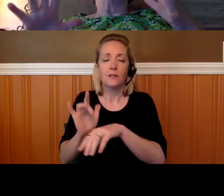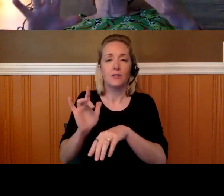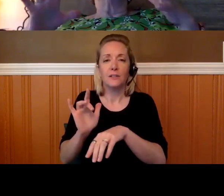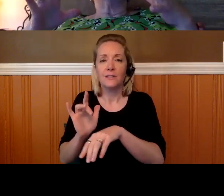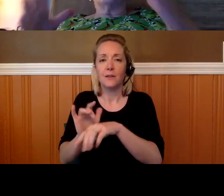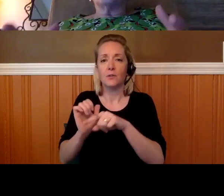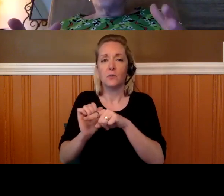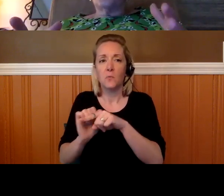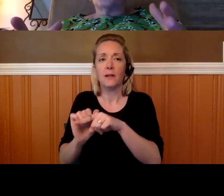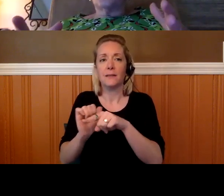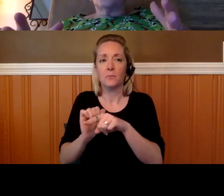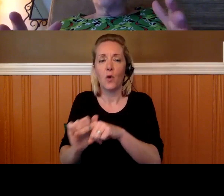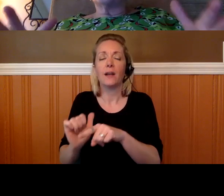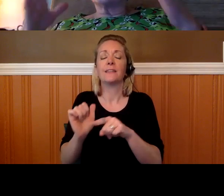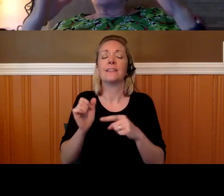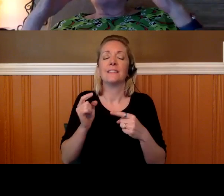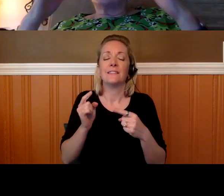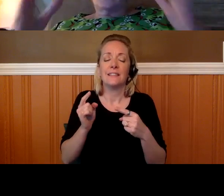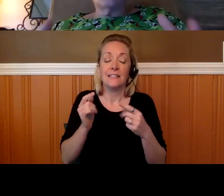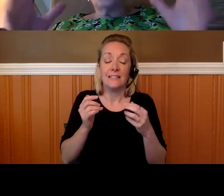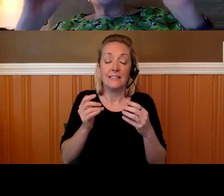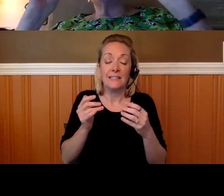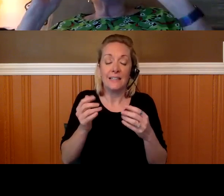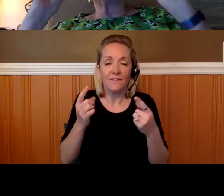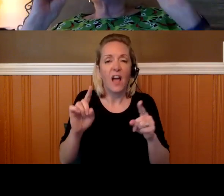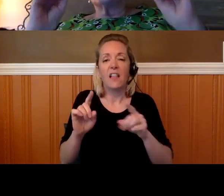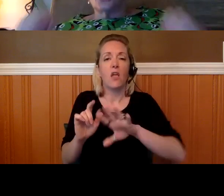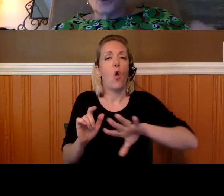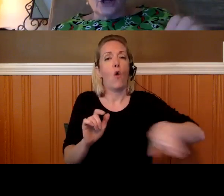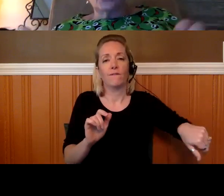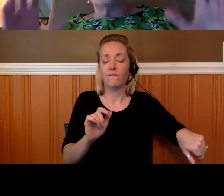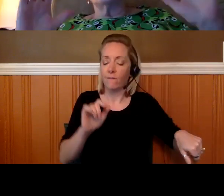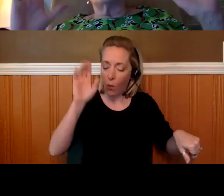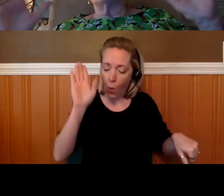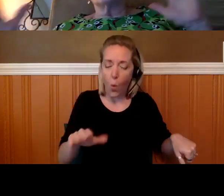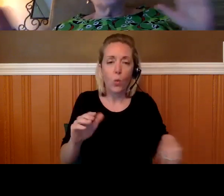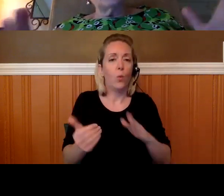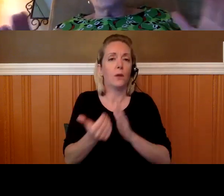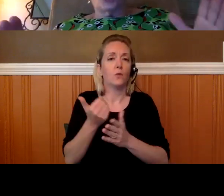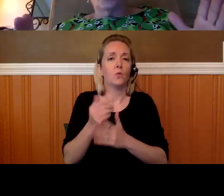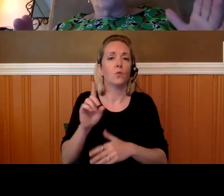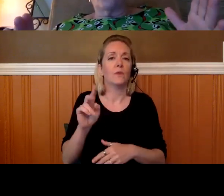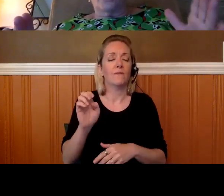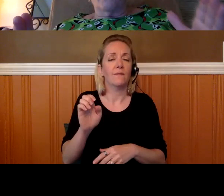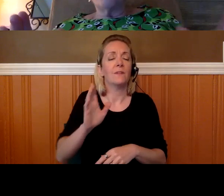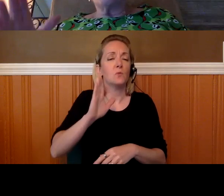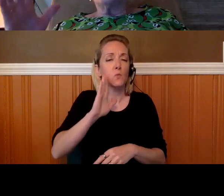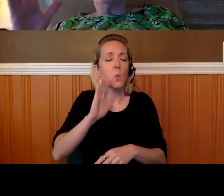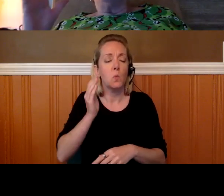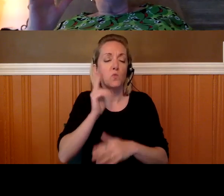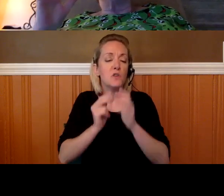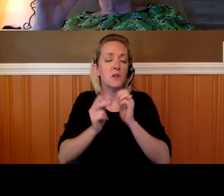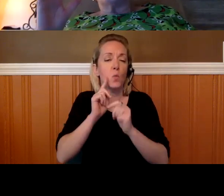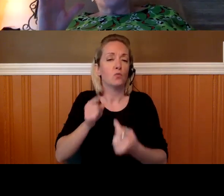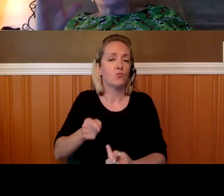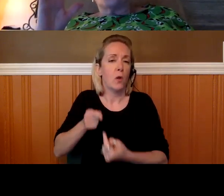one enough. We're just going to have to take the plunge and just use the new one. And it's going to be a little hard for a while. But what